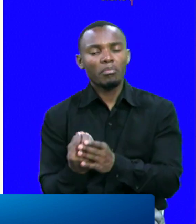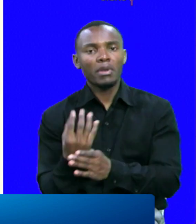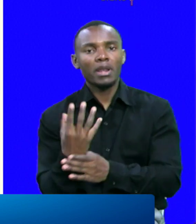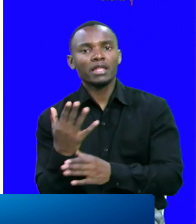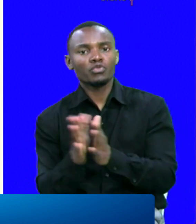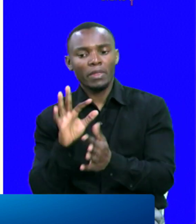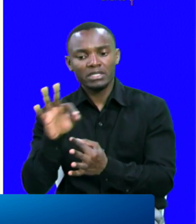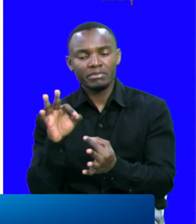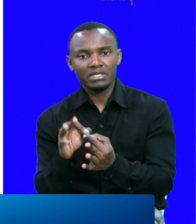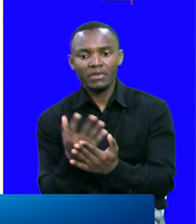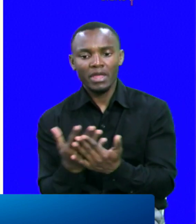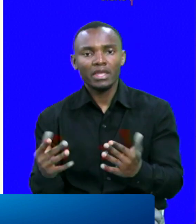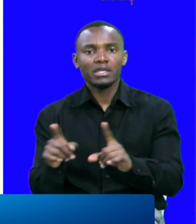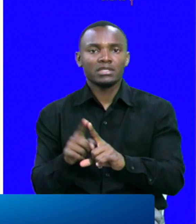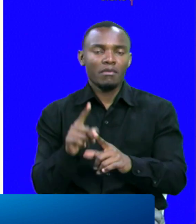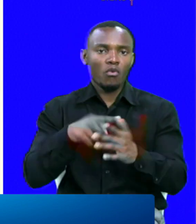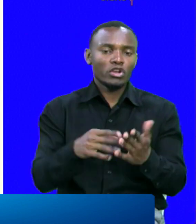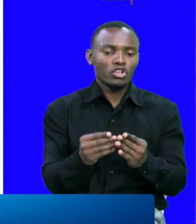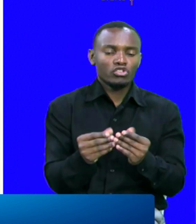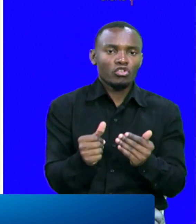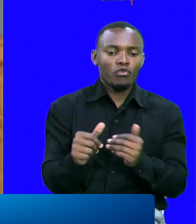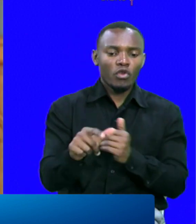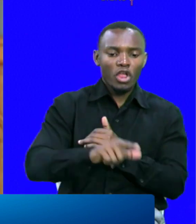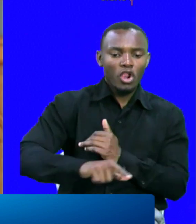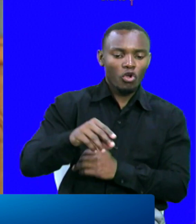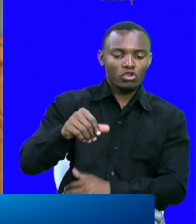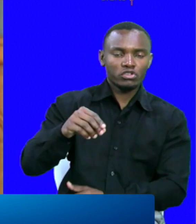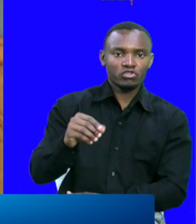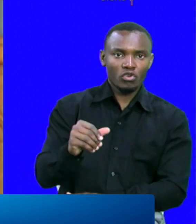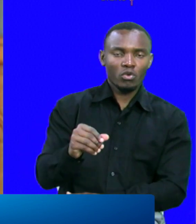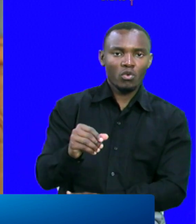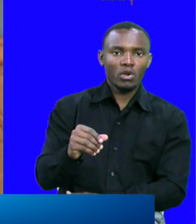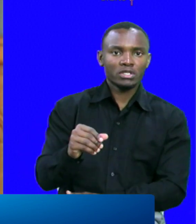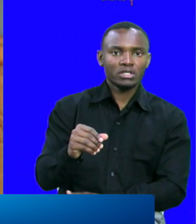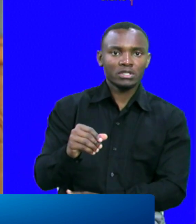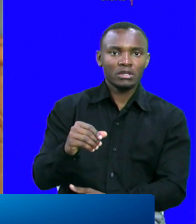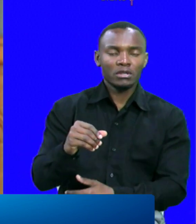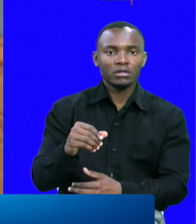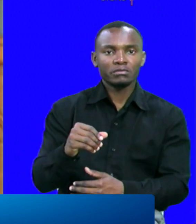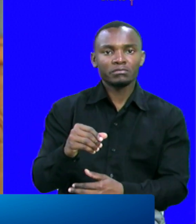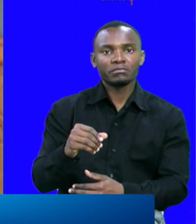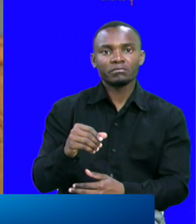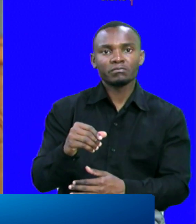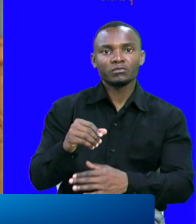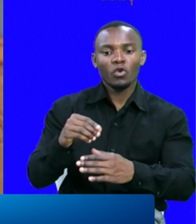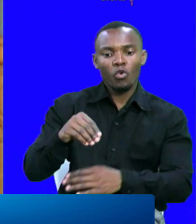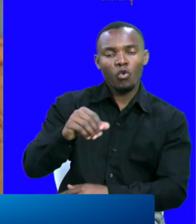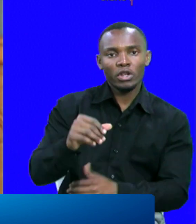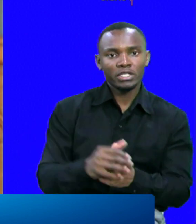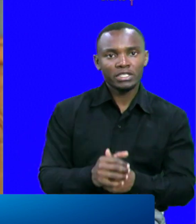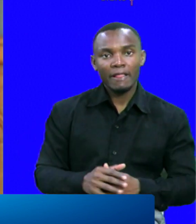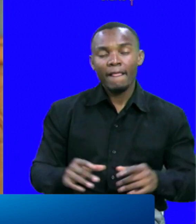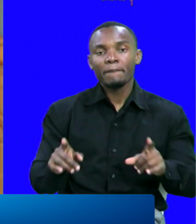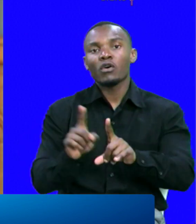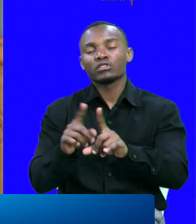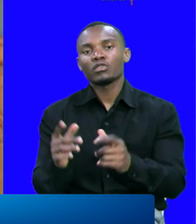manufacturing, value addition, and agro-processing. We are providing farmers with fertilizer whose formulation is customized to